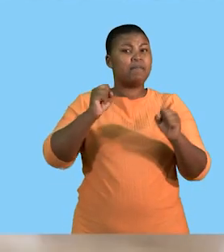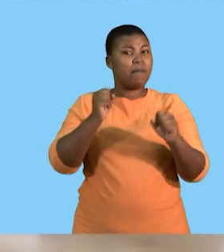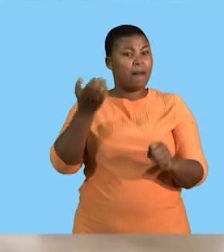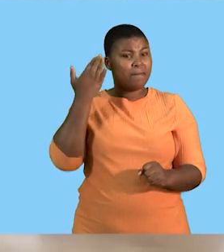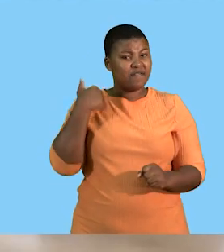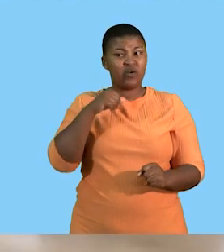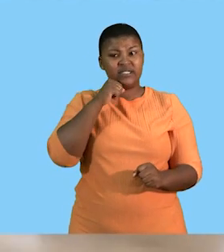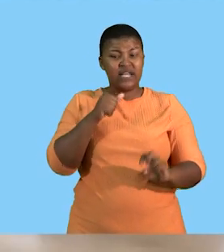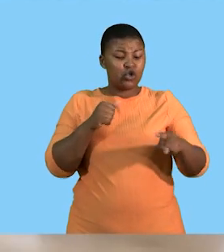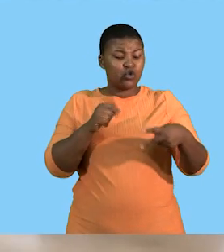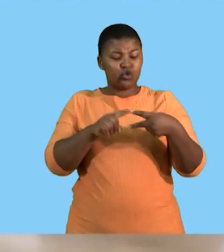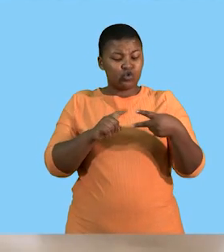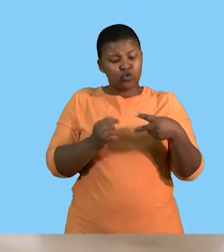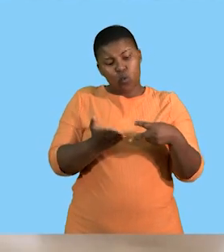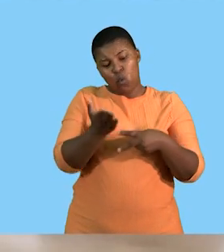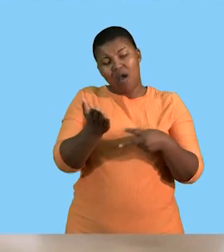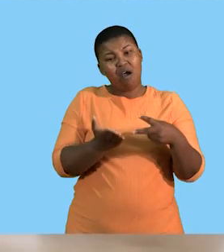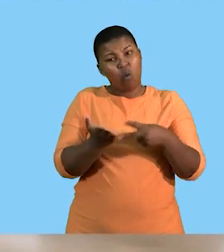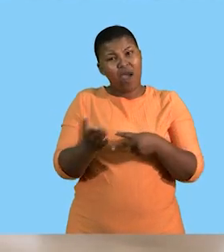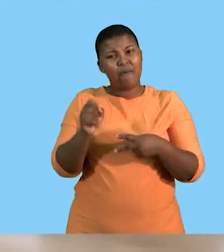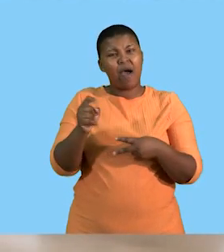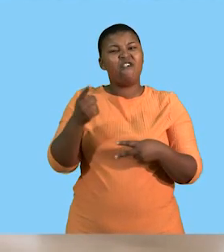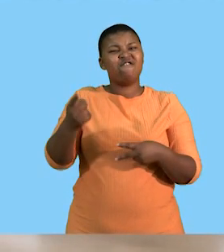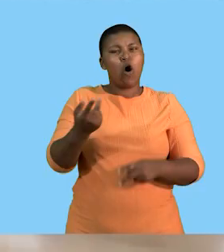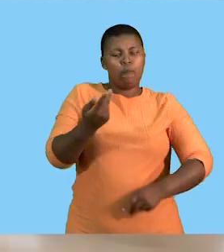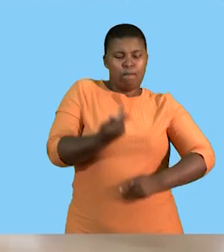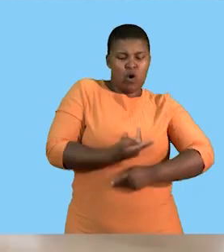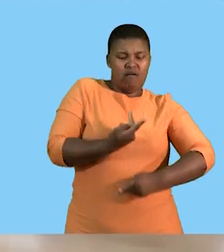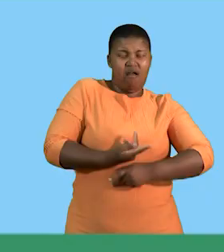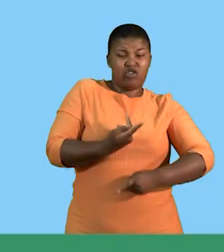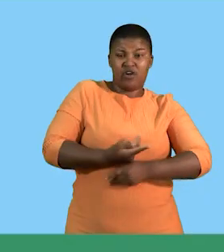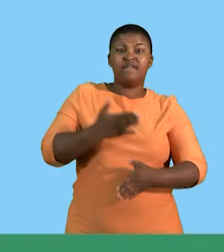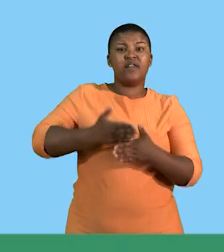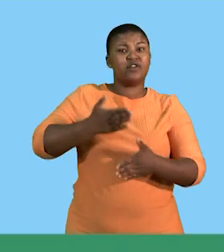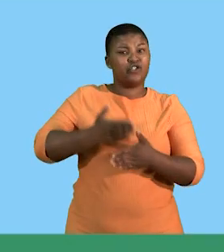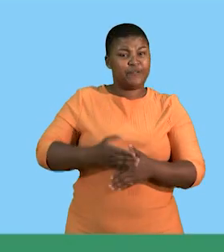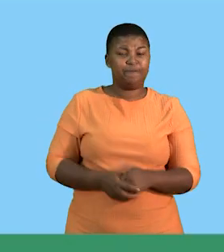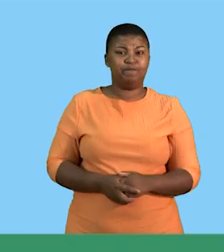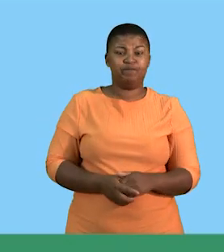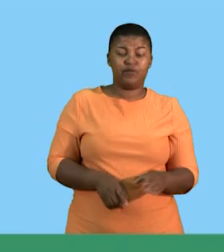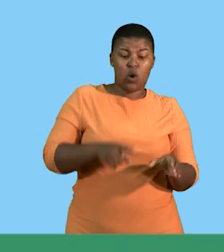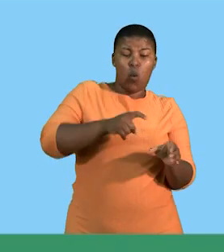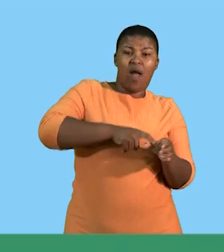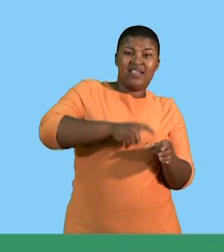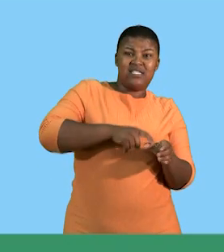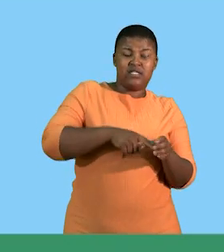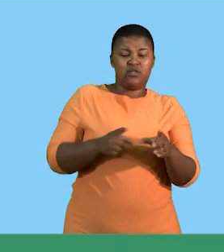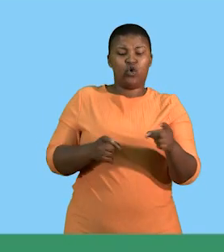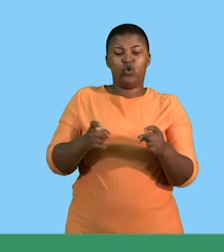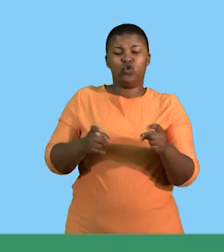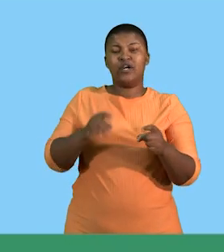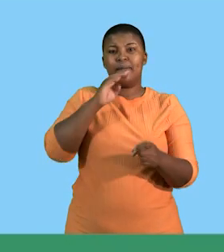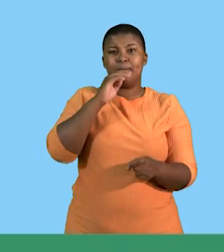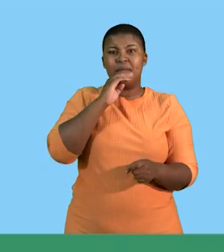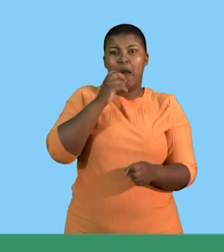two methods in our production function. So quality control refers to our production process. So